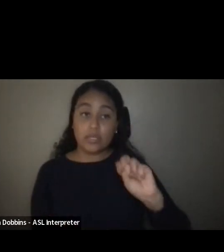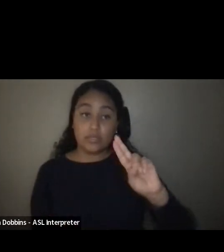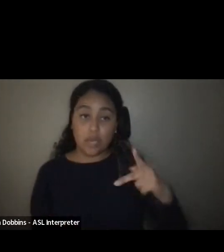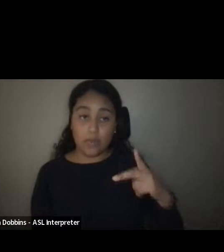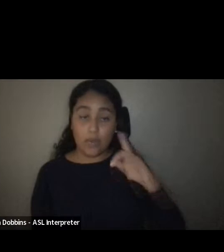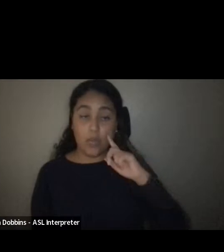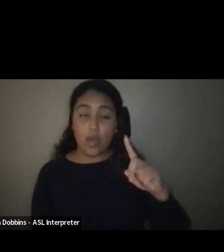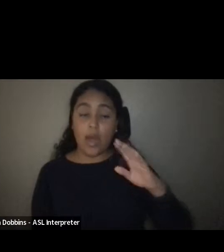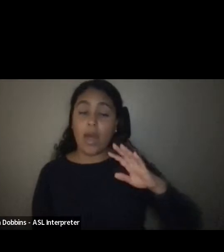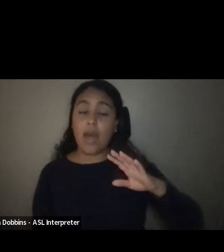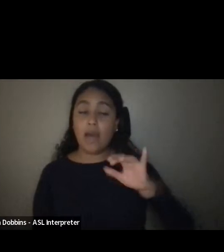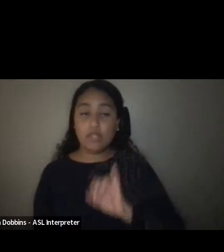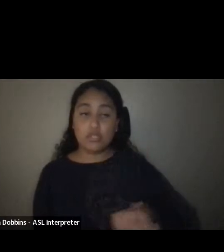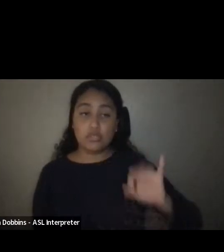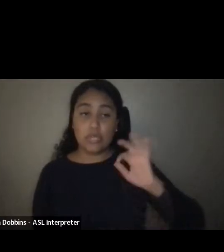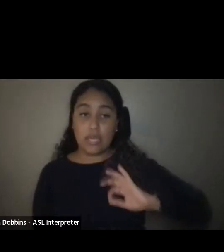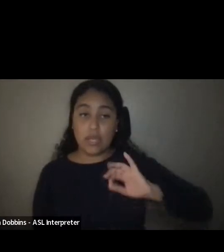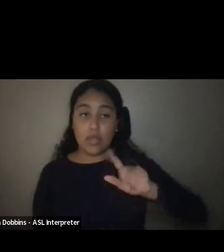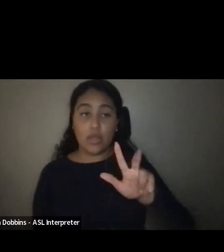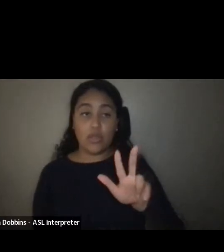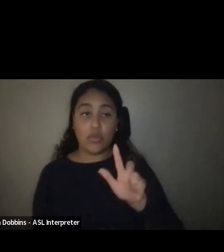welfare benefits up to